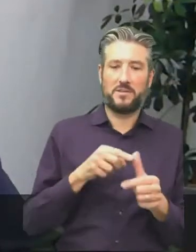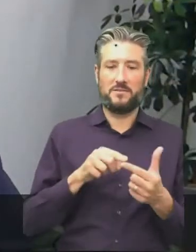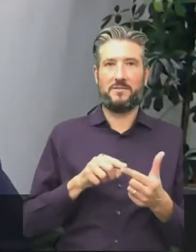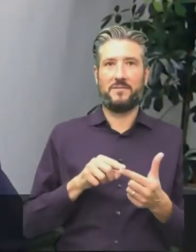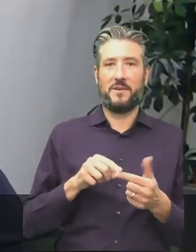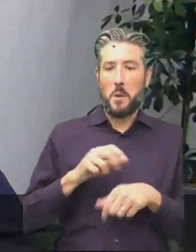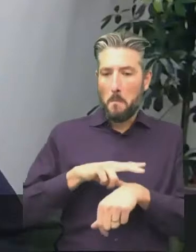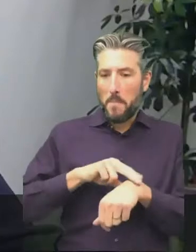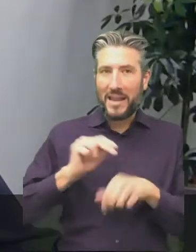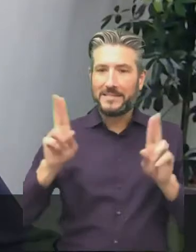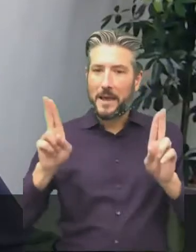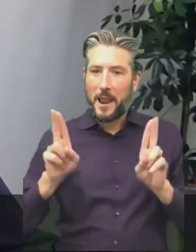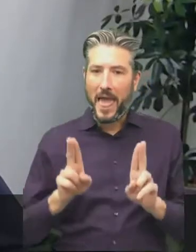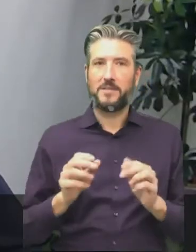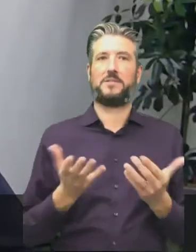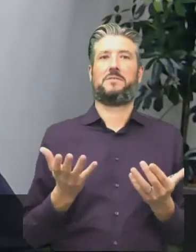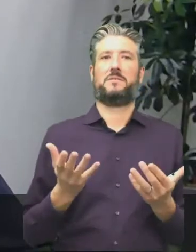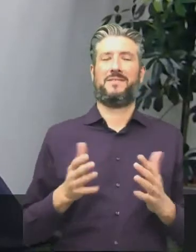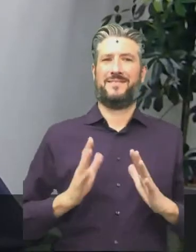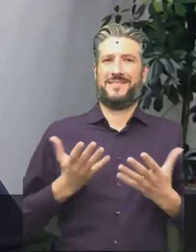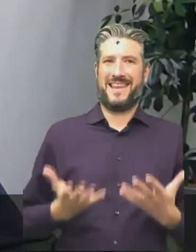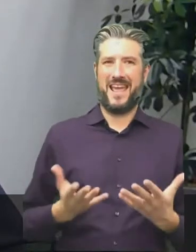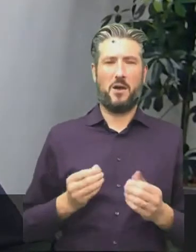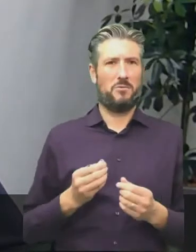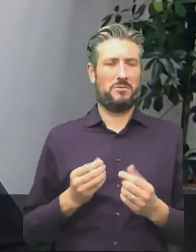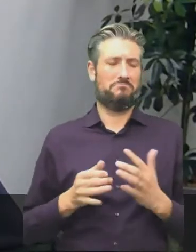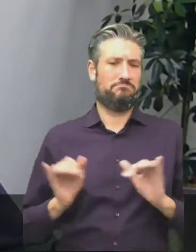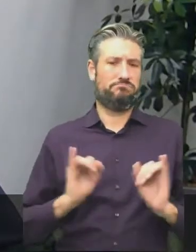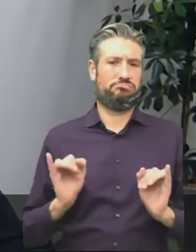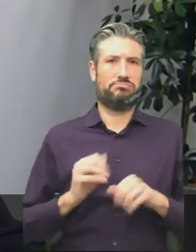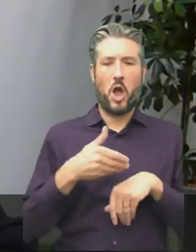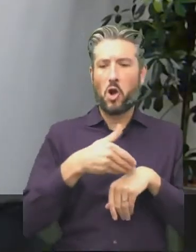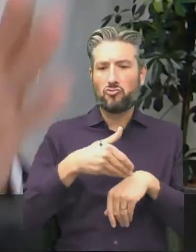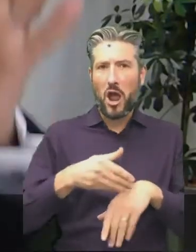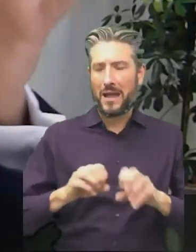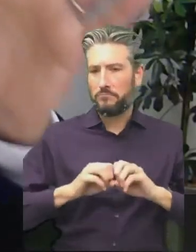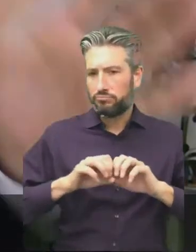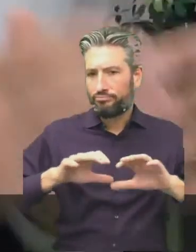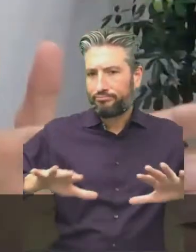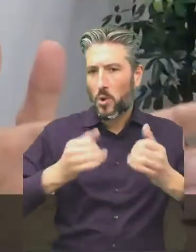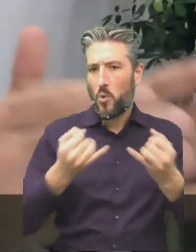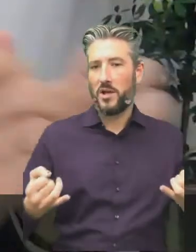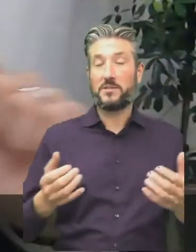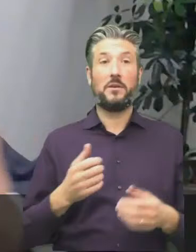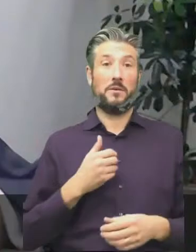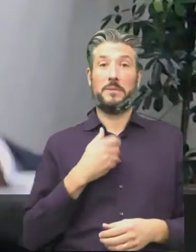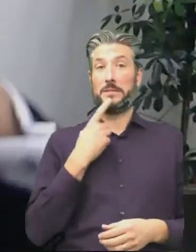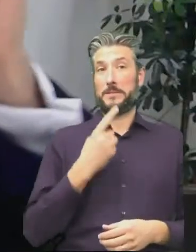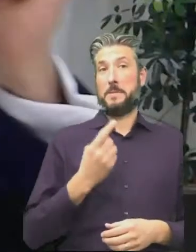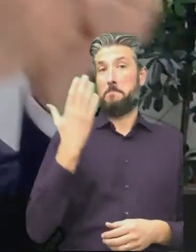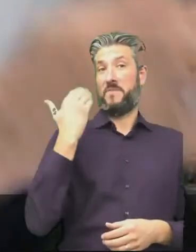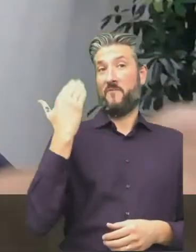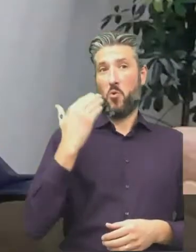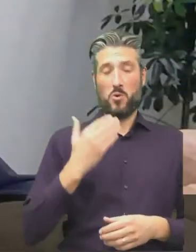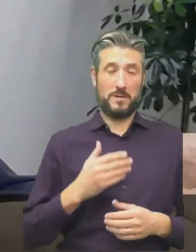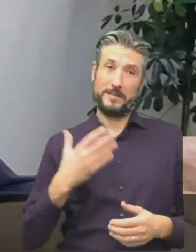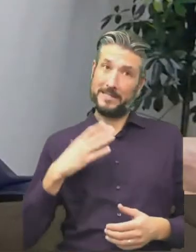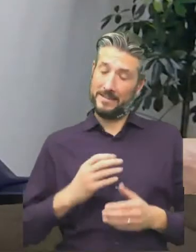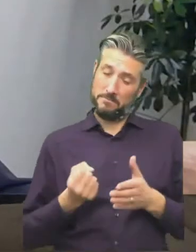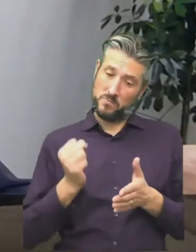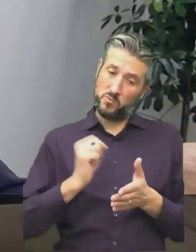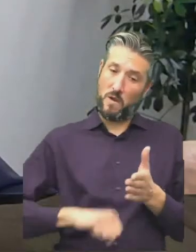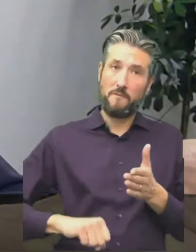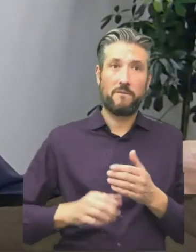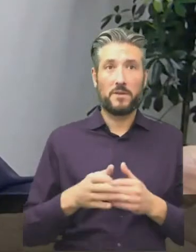violent crime. Leonard, you heard during my opening me talking about the importance of being tough on crime, which is why we've had record investment from City